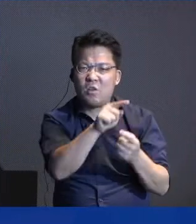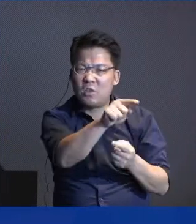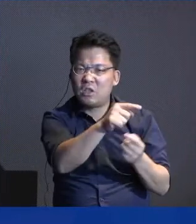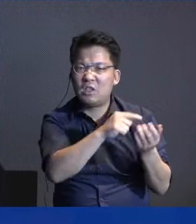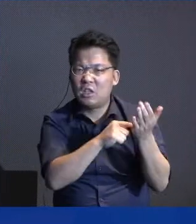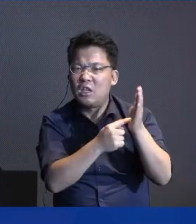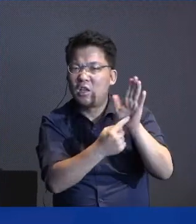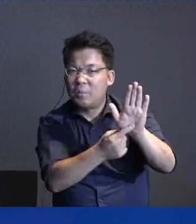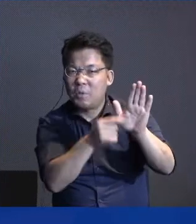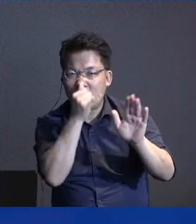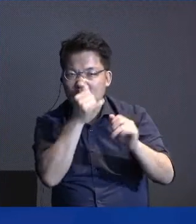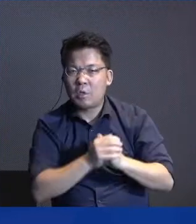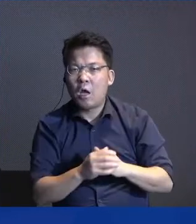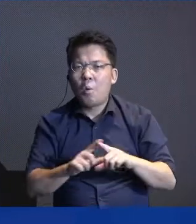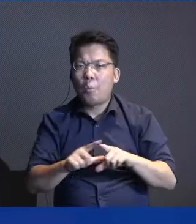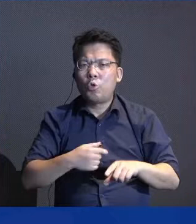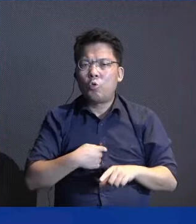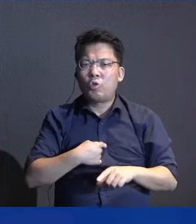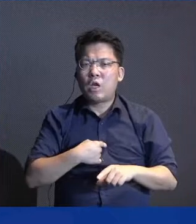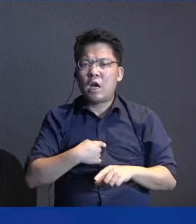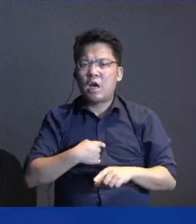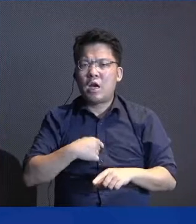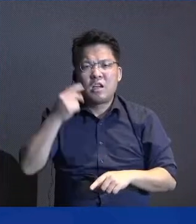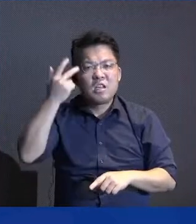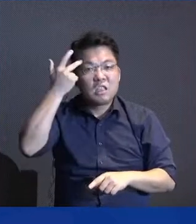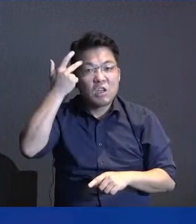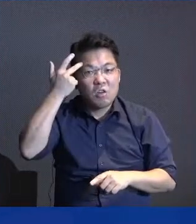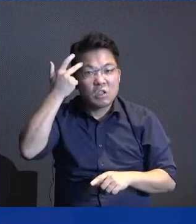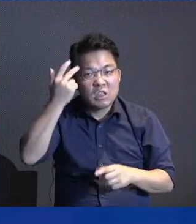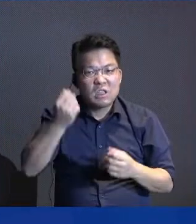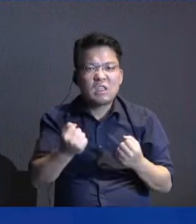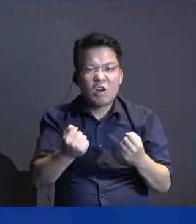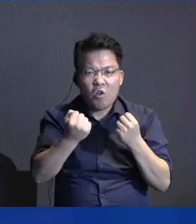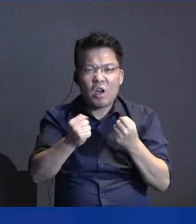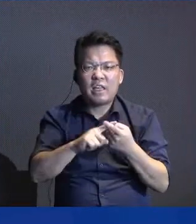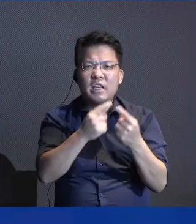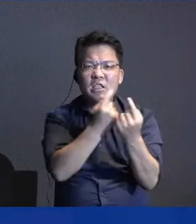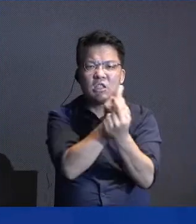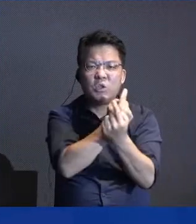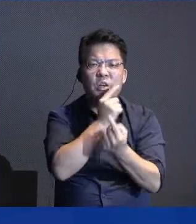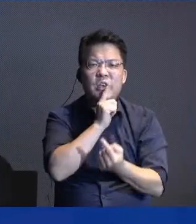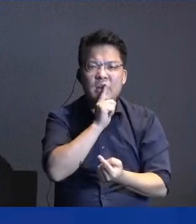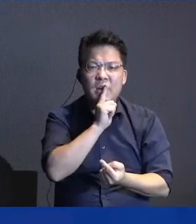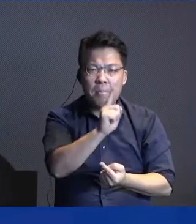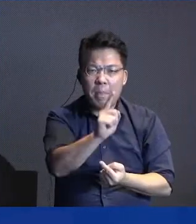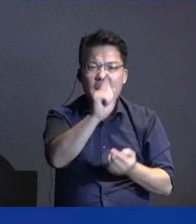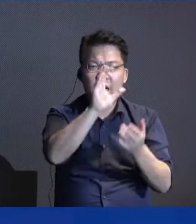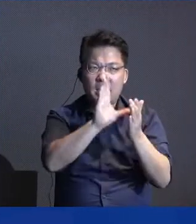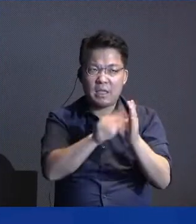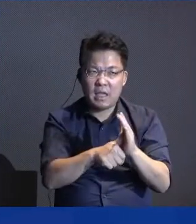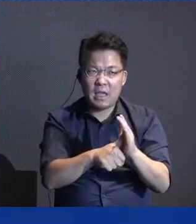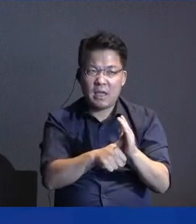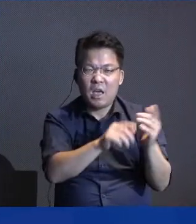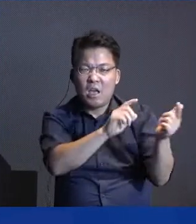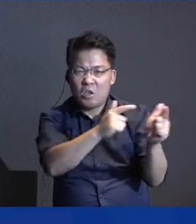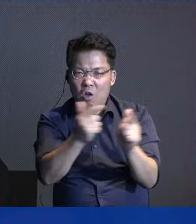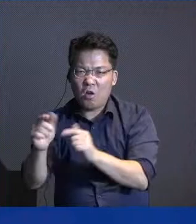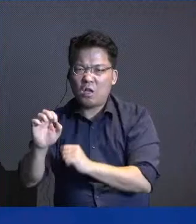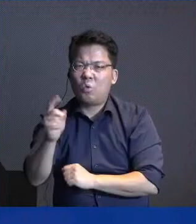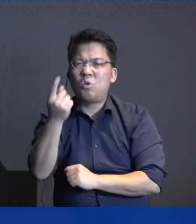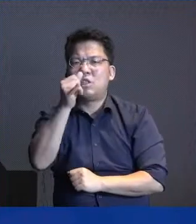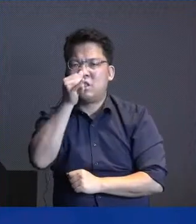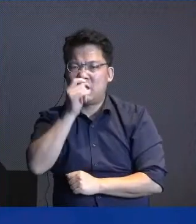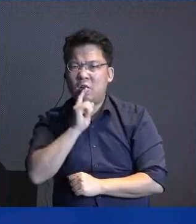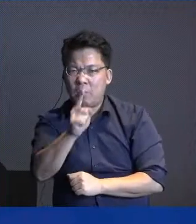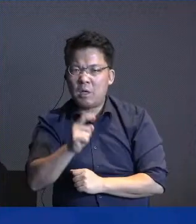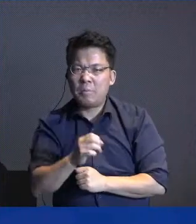come to the older adults part in a little bit, we talk about all these factors. We talk about the differences in politics,